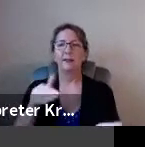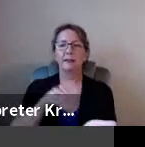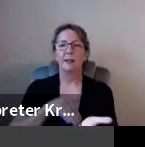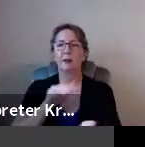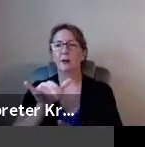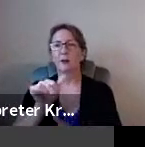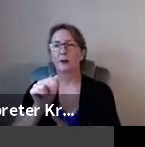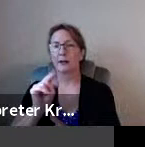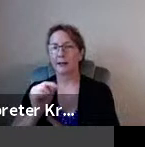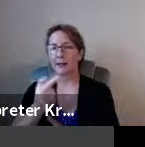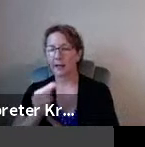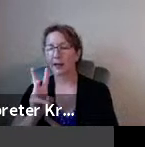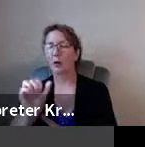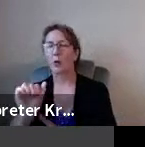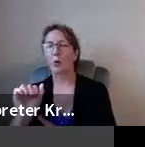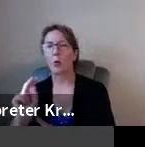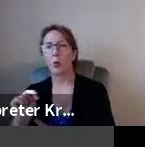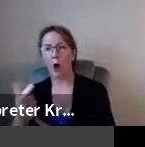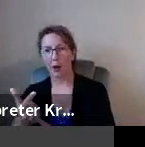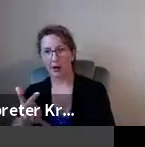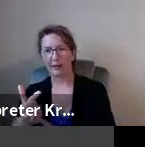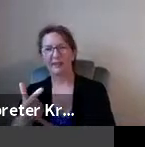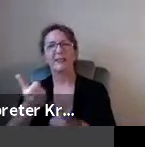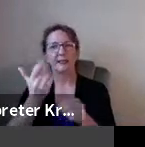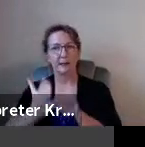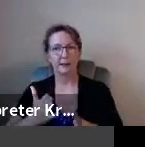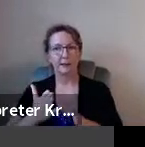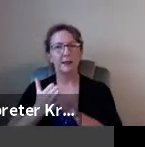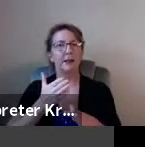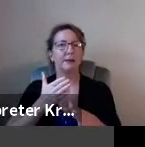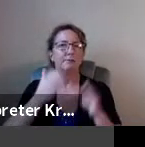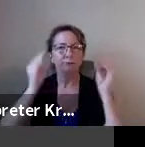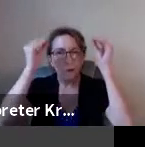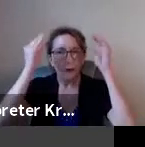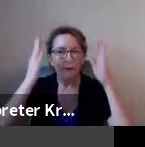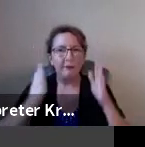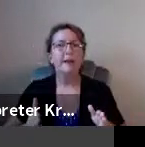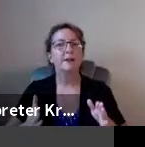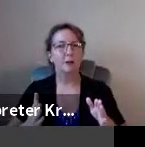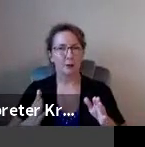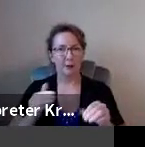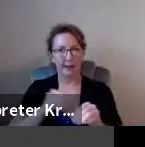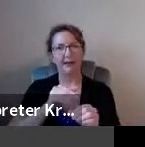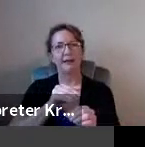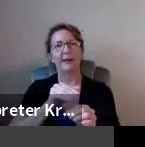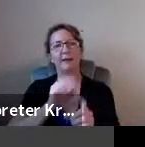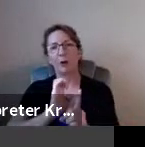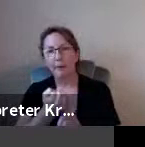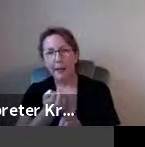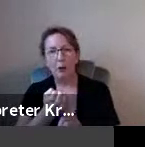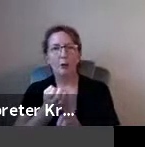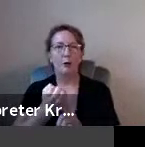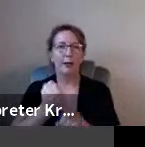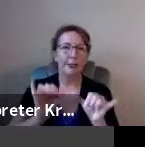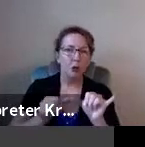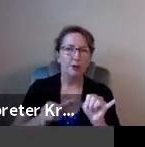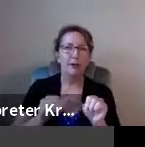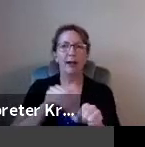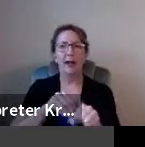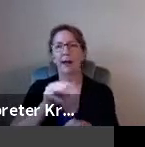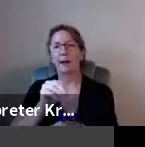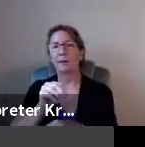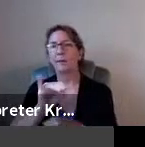Wang, who is an assistant professor of civil, architectural, and environmental engineering at the Missouri University of Science